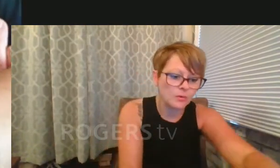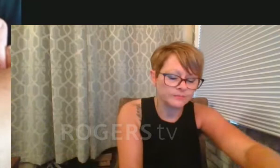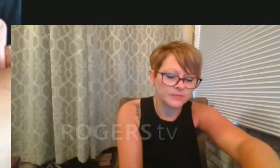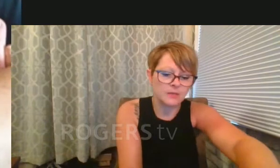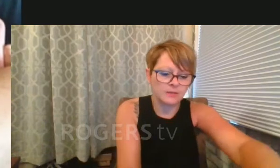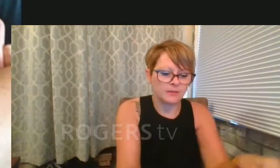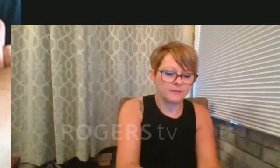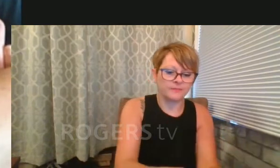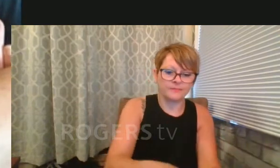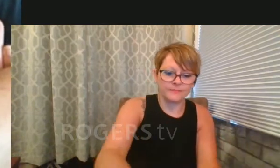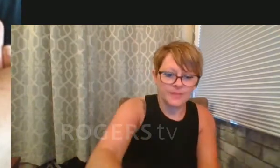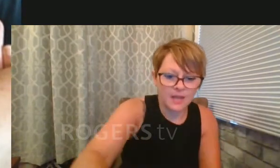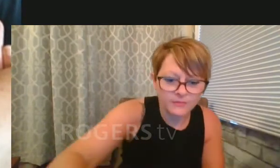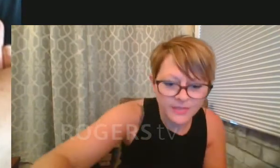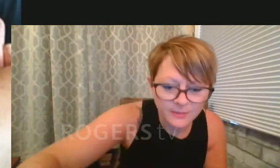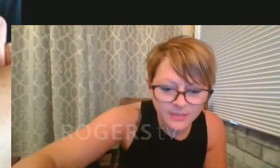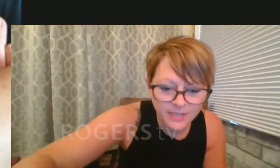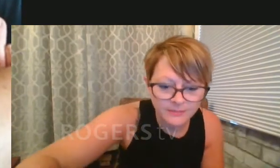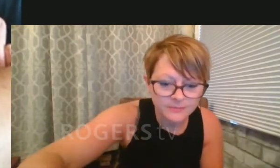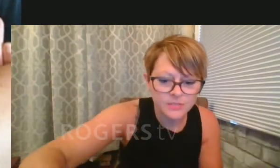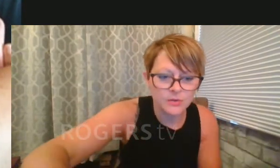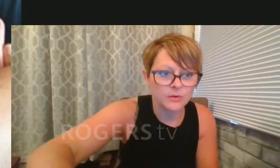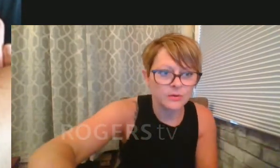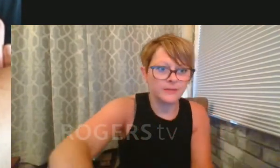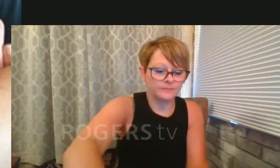We tell you a little bit about the history of that place.